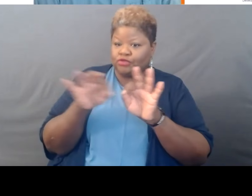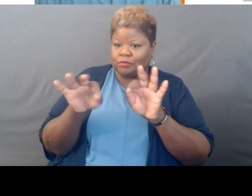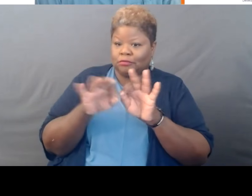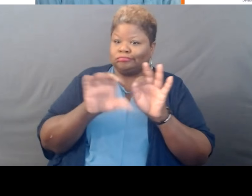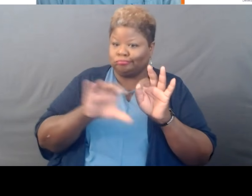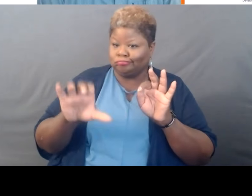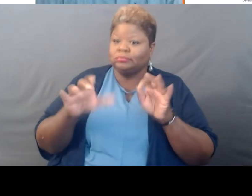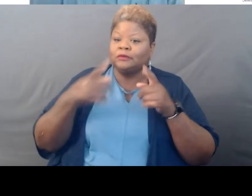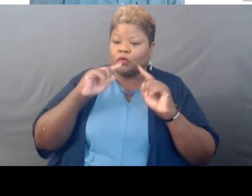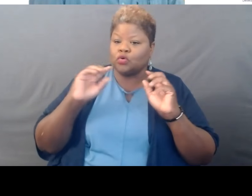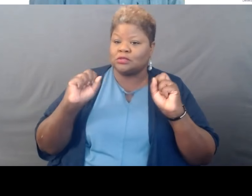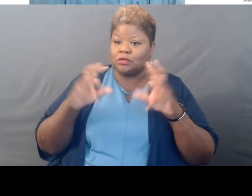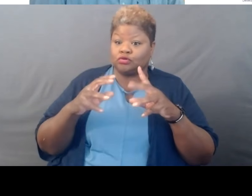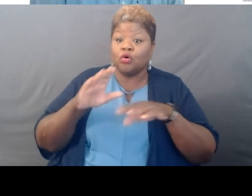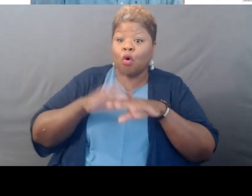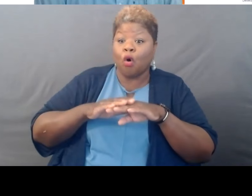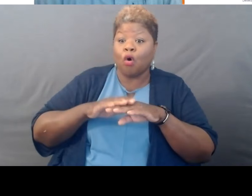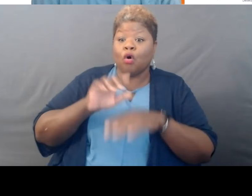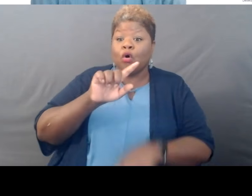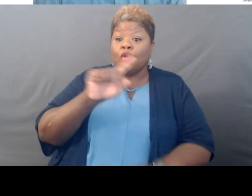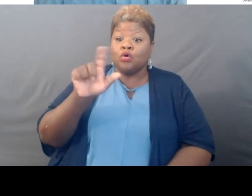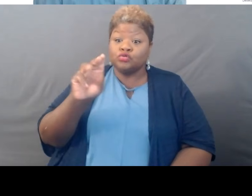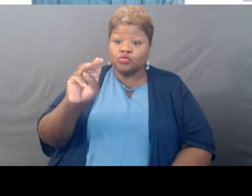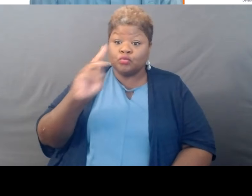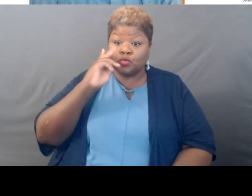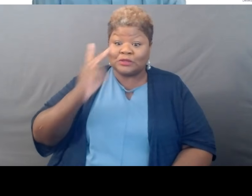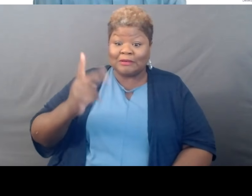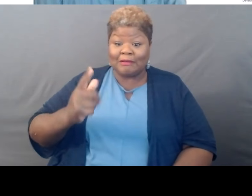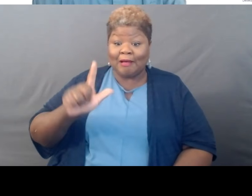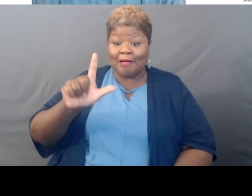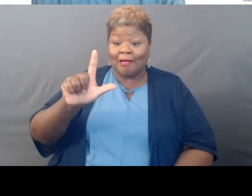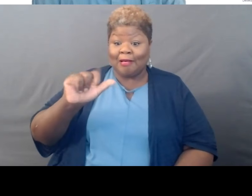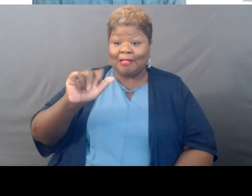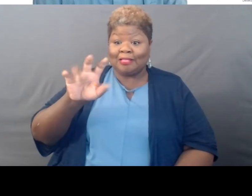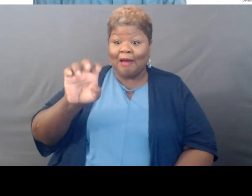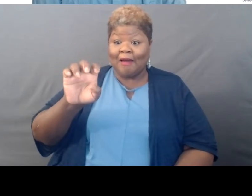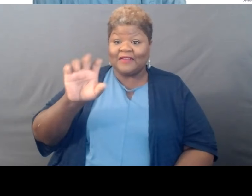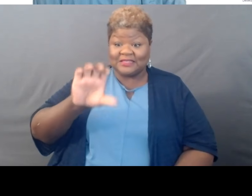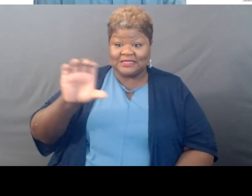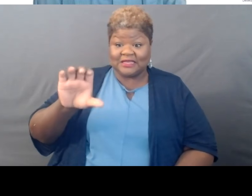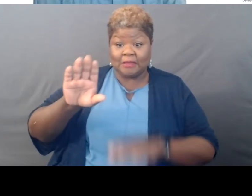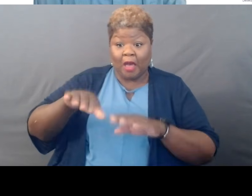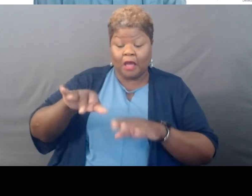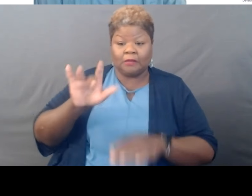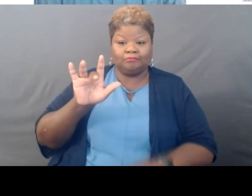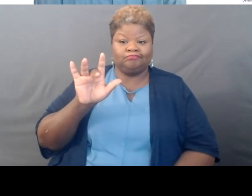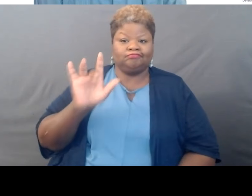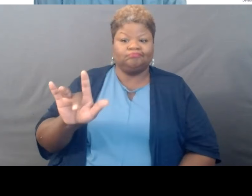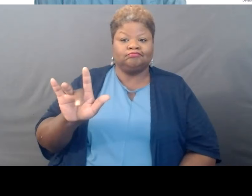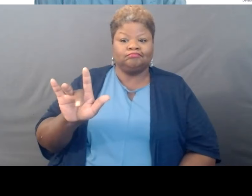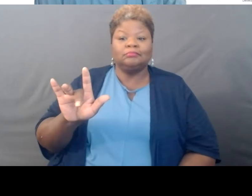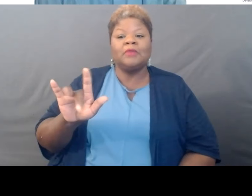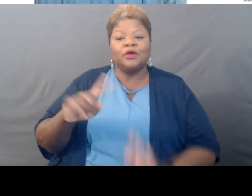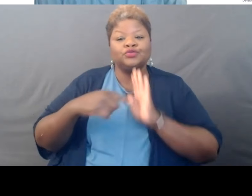today's session. So if you're in Zoom, there should be a live transcript CC button at the bottom of your screen. You may have to click that and then click